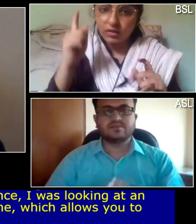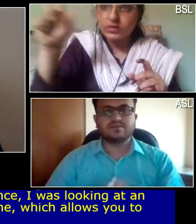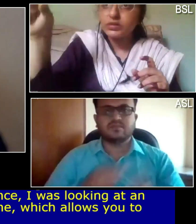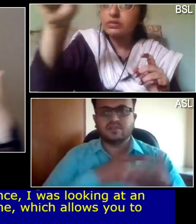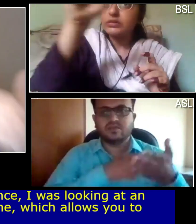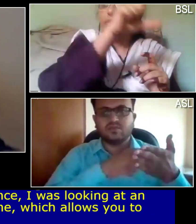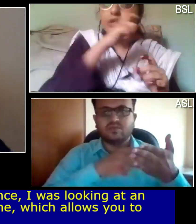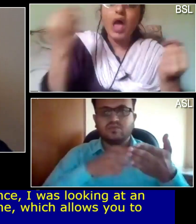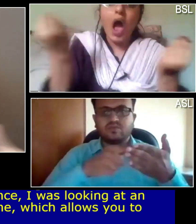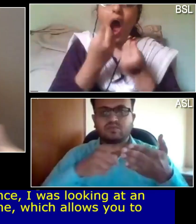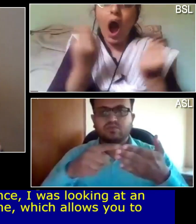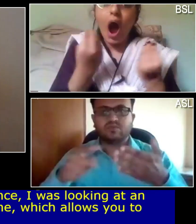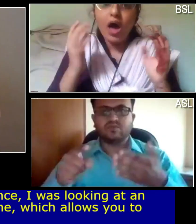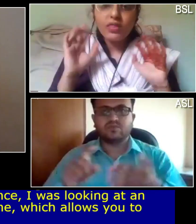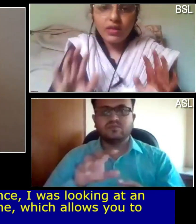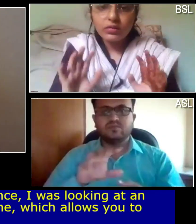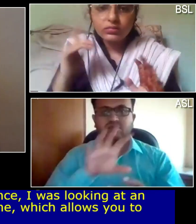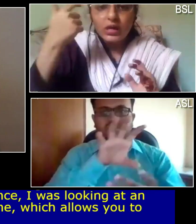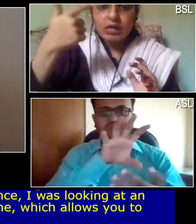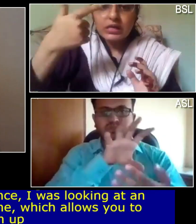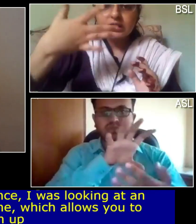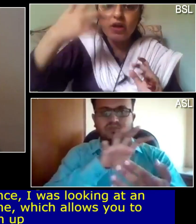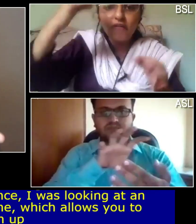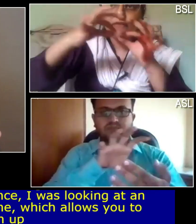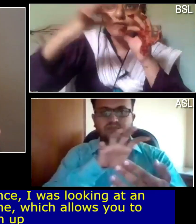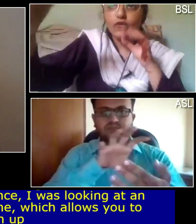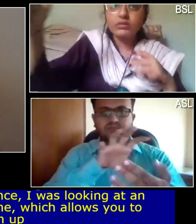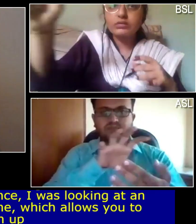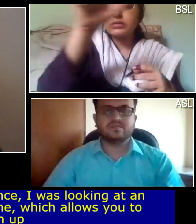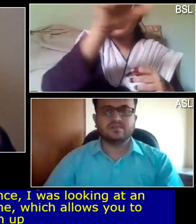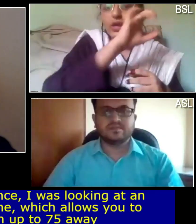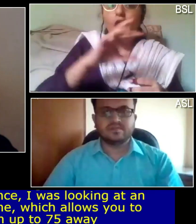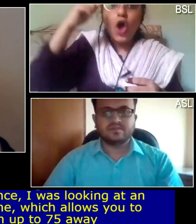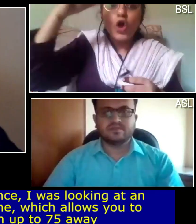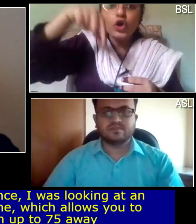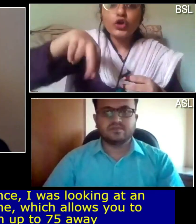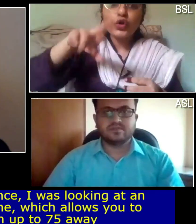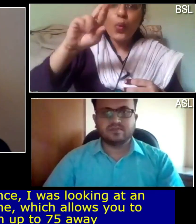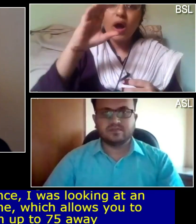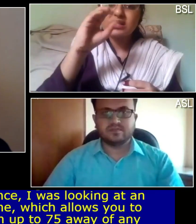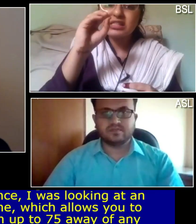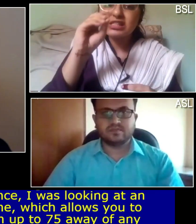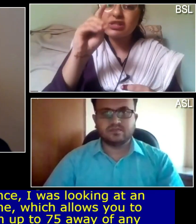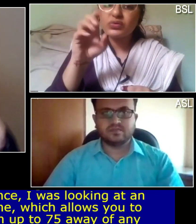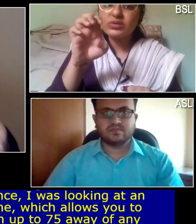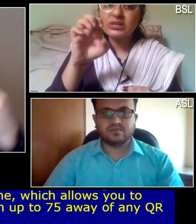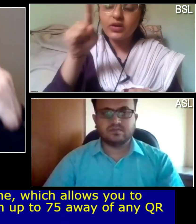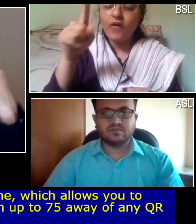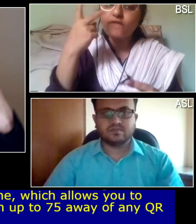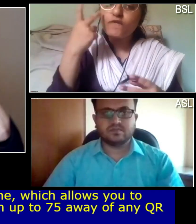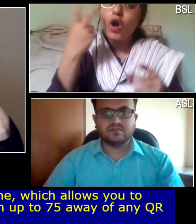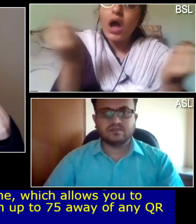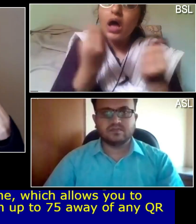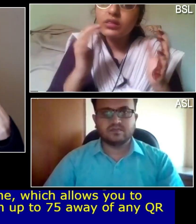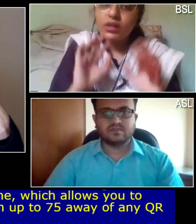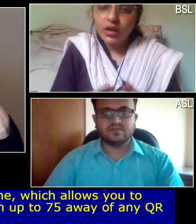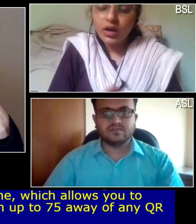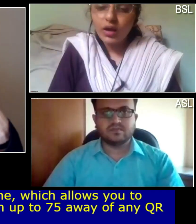in up to 75 away for any QR codes of a certain nature, which then would continually announce them to anyone who